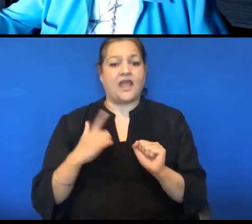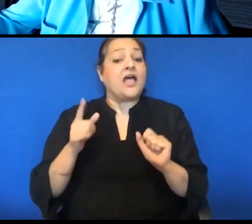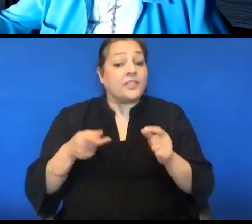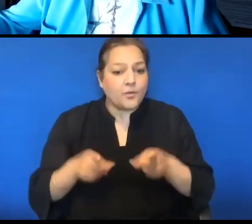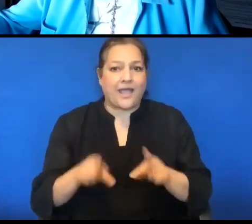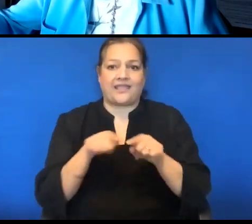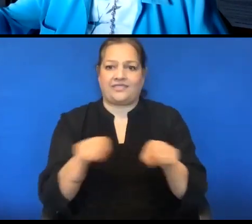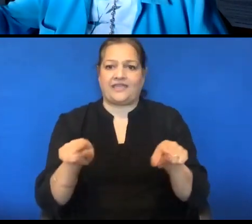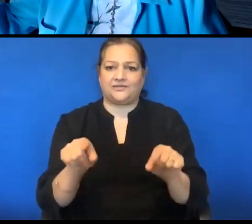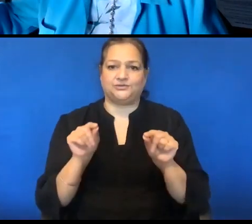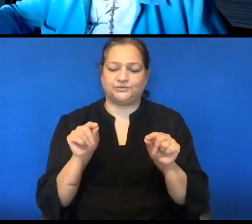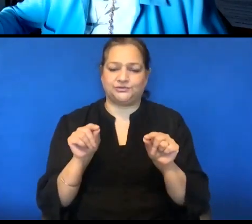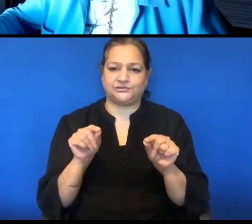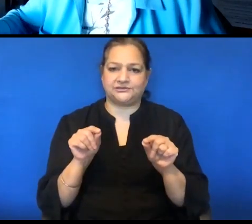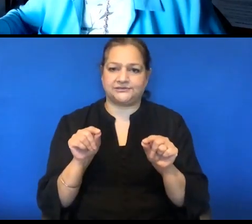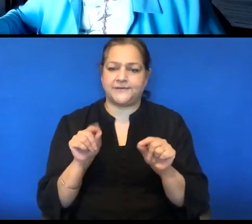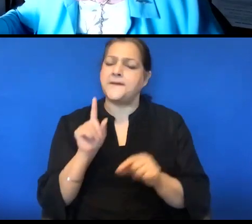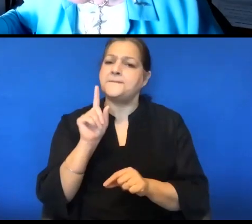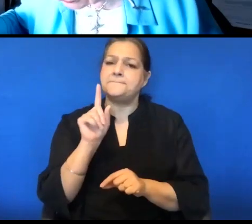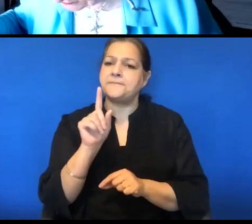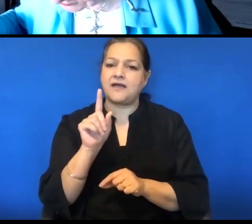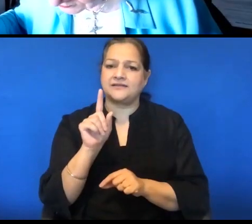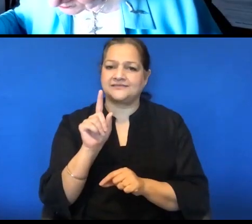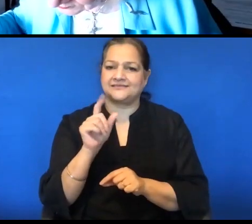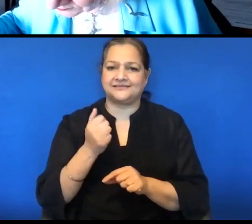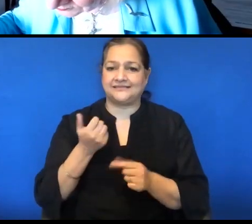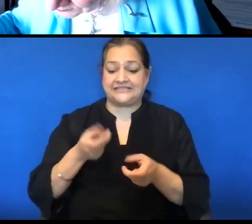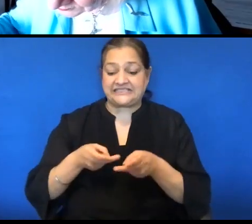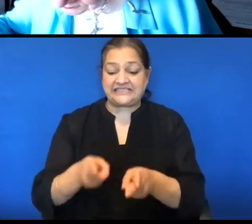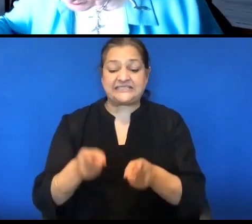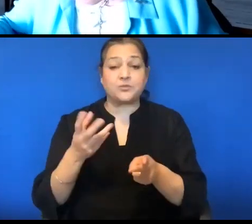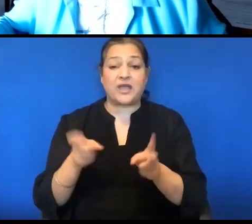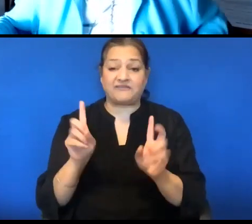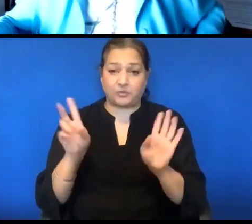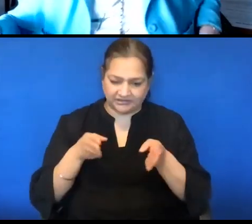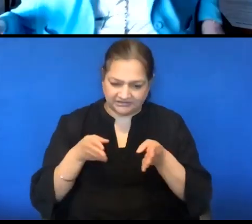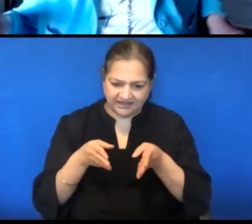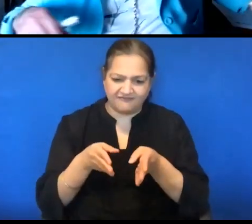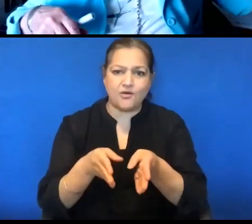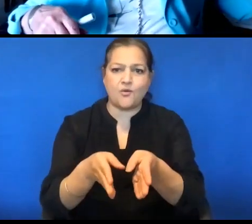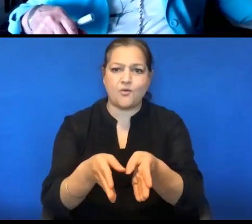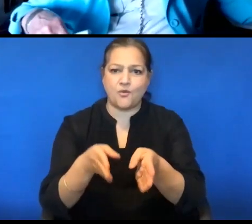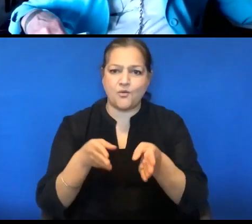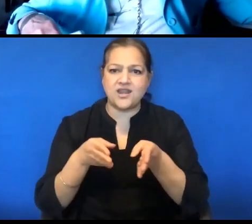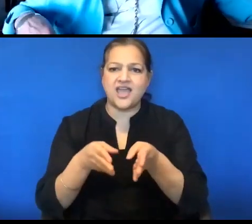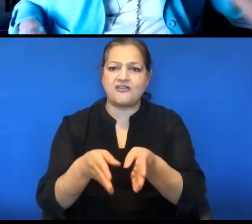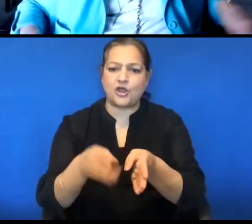yet we've got a system that is very narrow, where